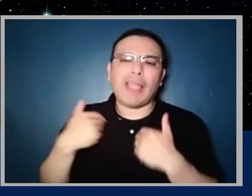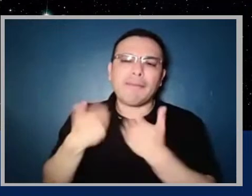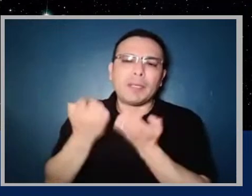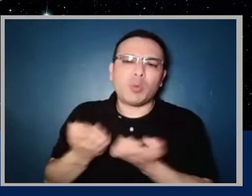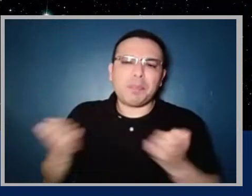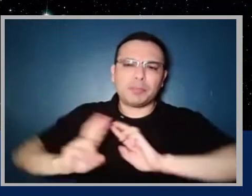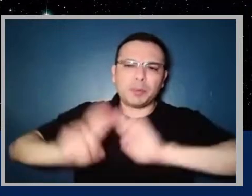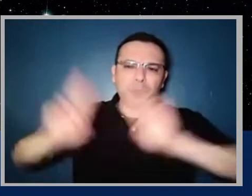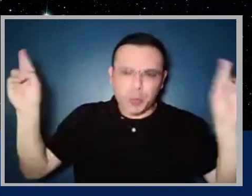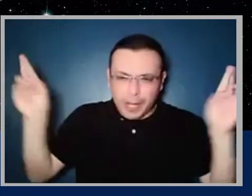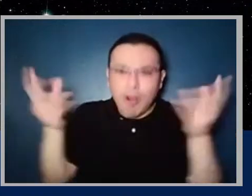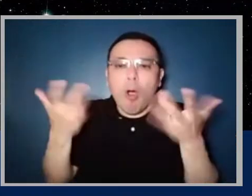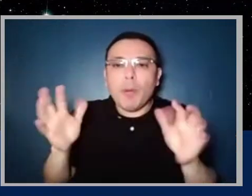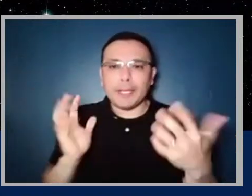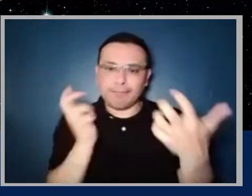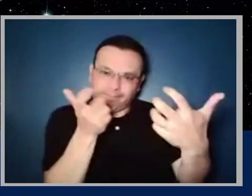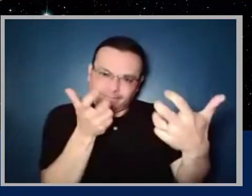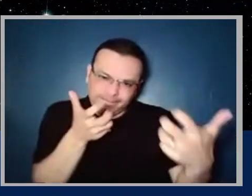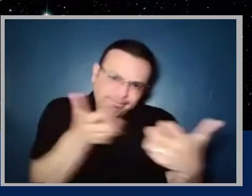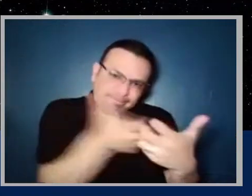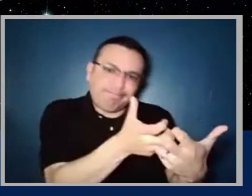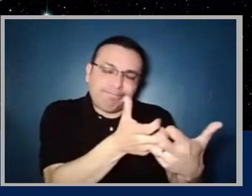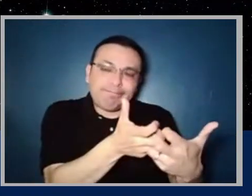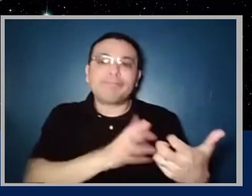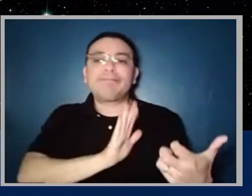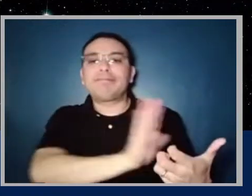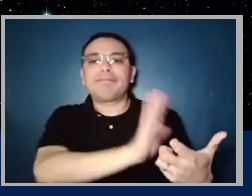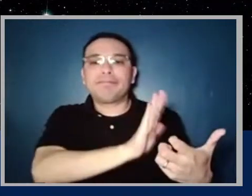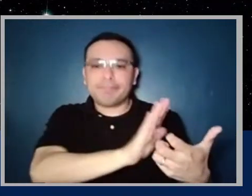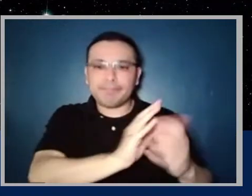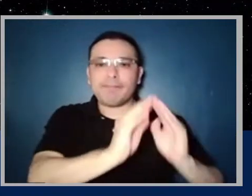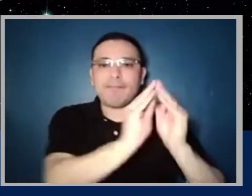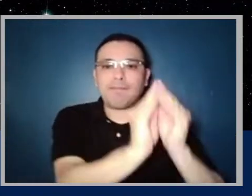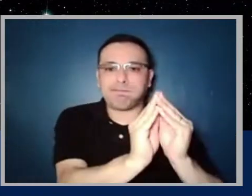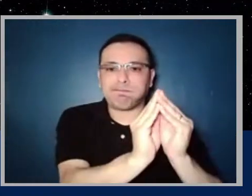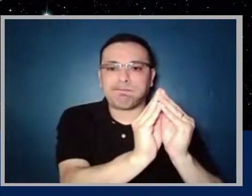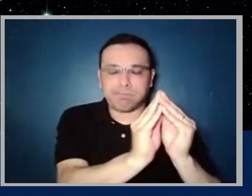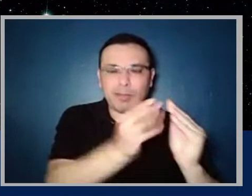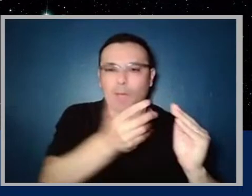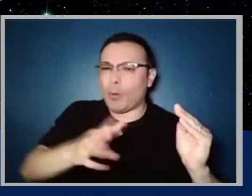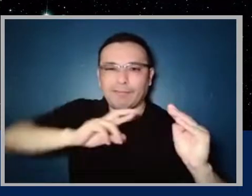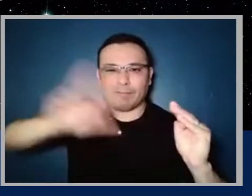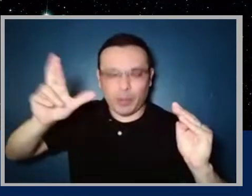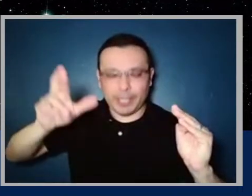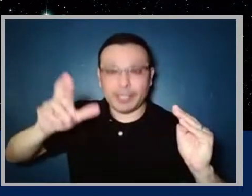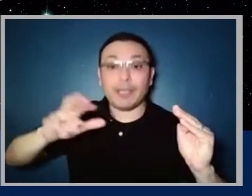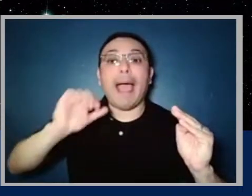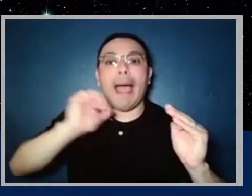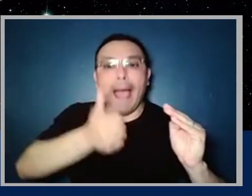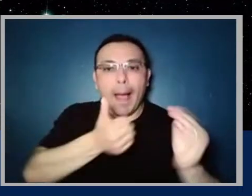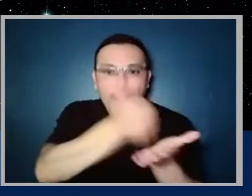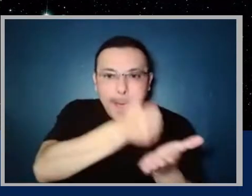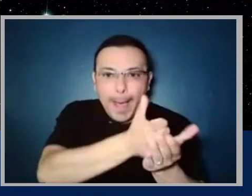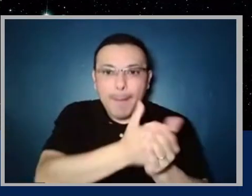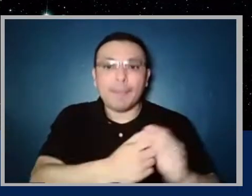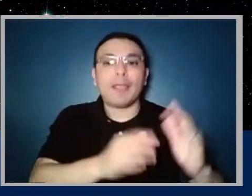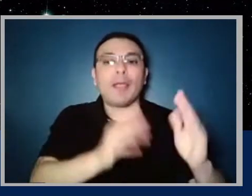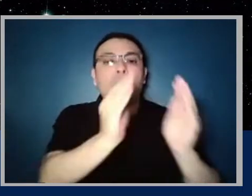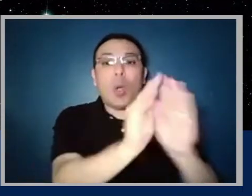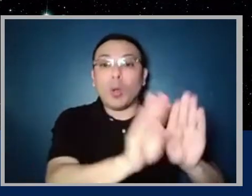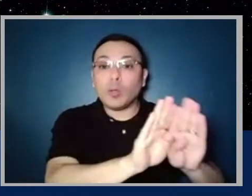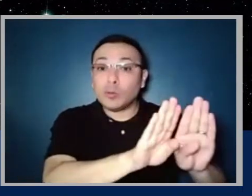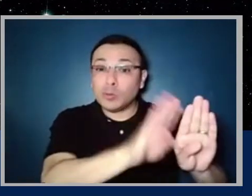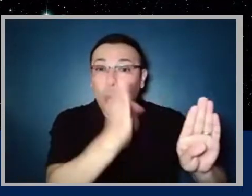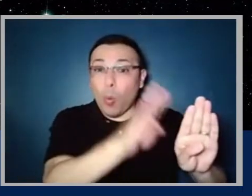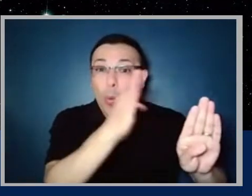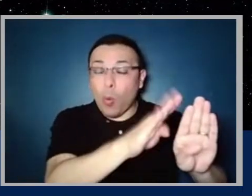are designed specially to be interacting with the capsule and to pull out our crew members. So if the Coast Guard were to